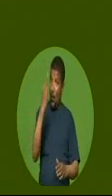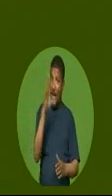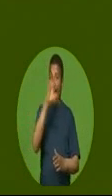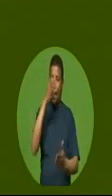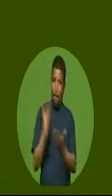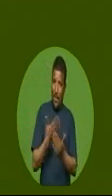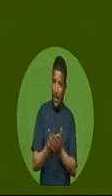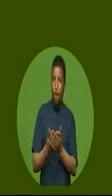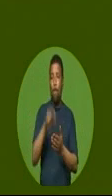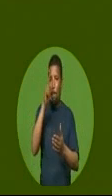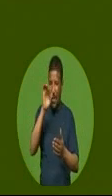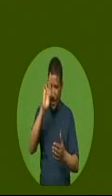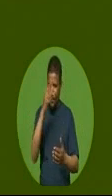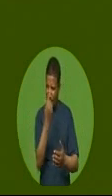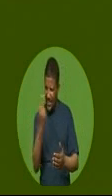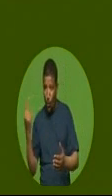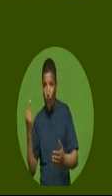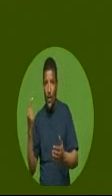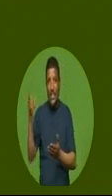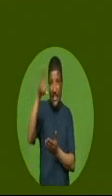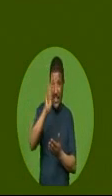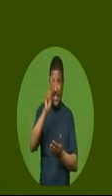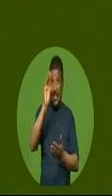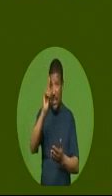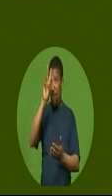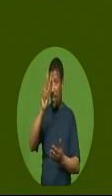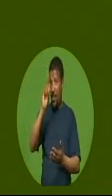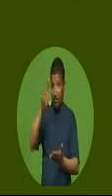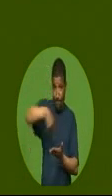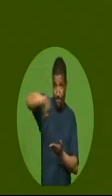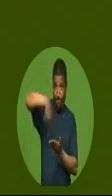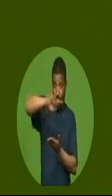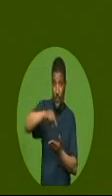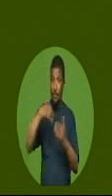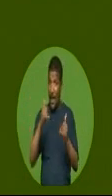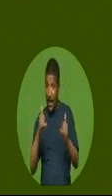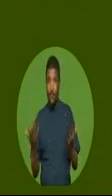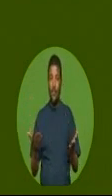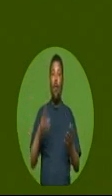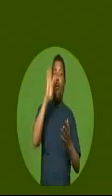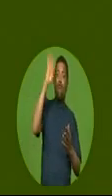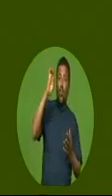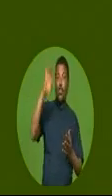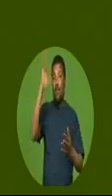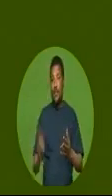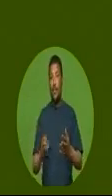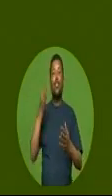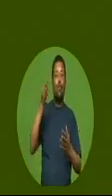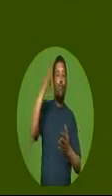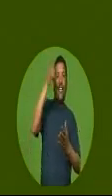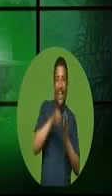100 birr per piece of DVD player and 40% on its